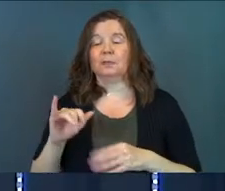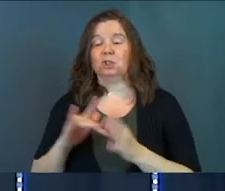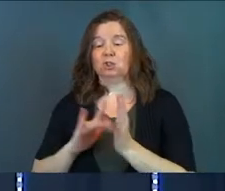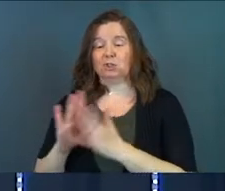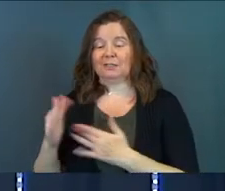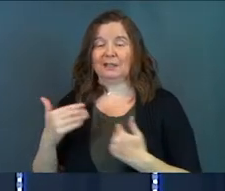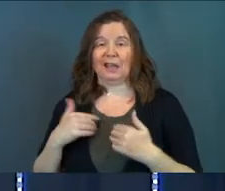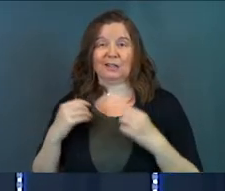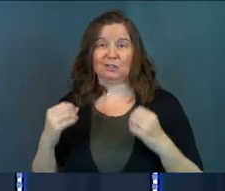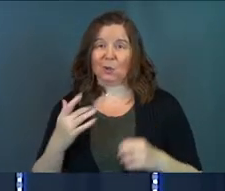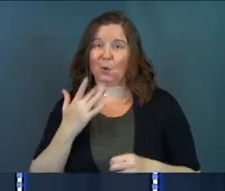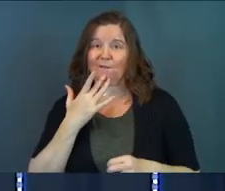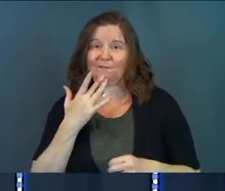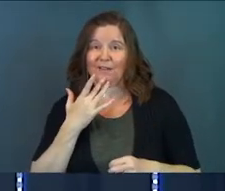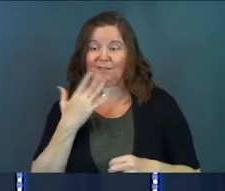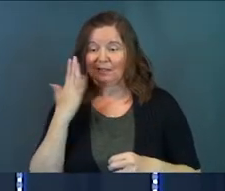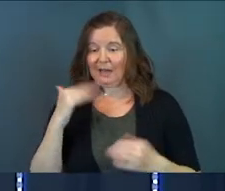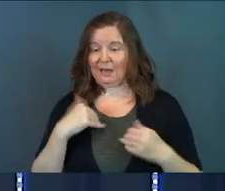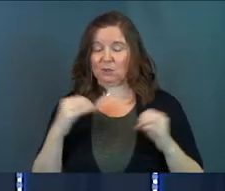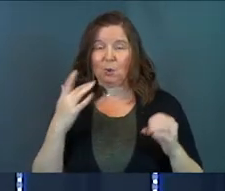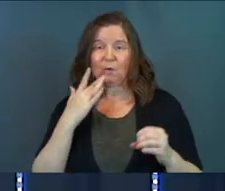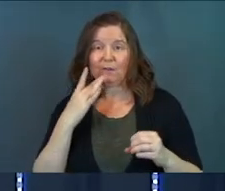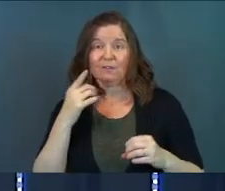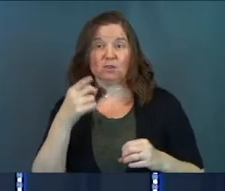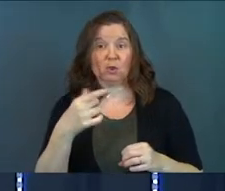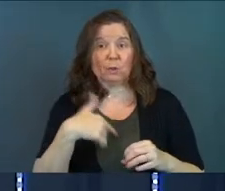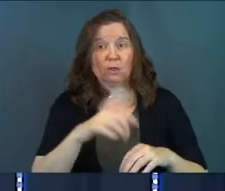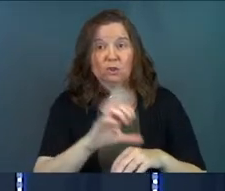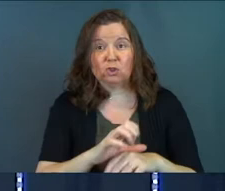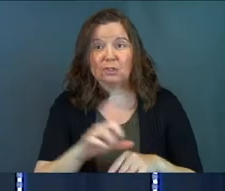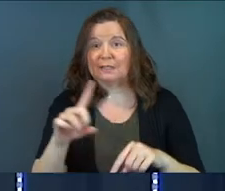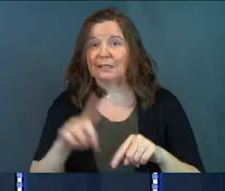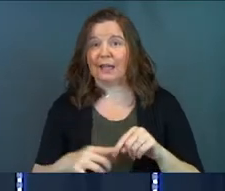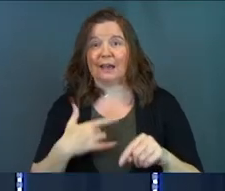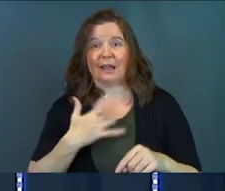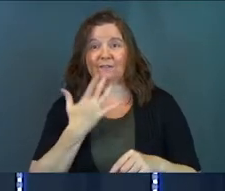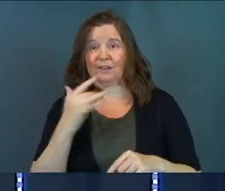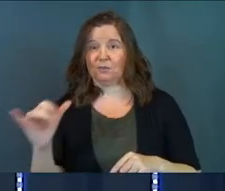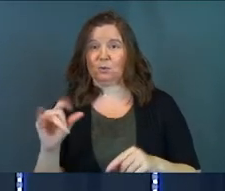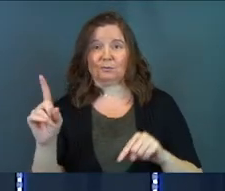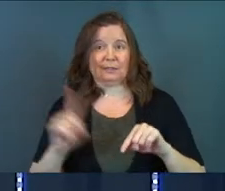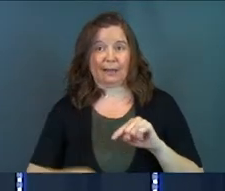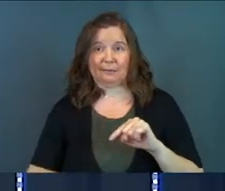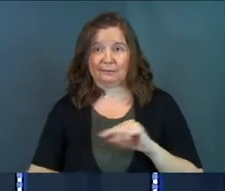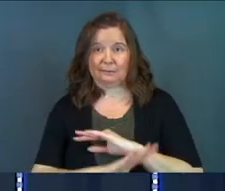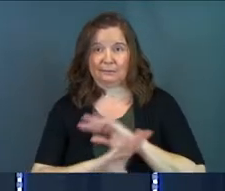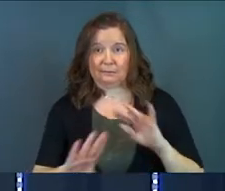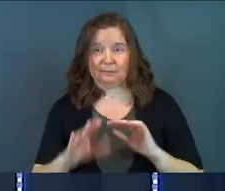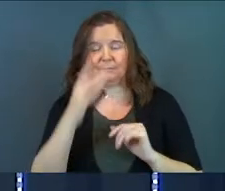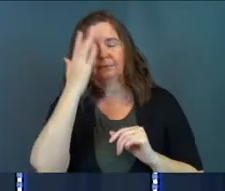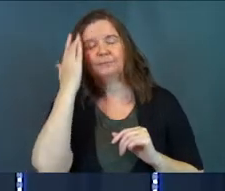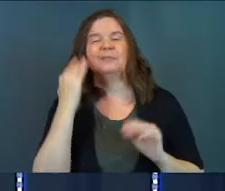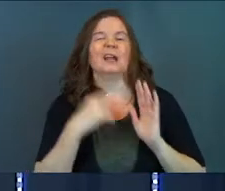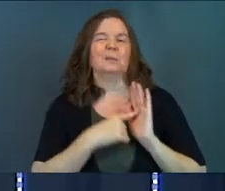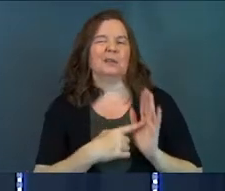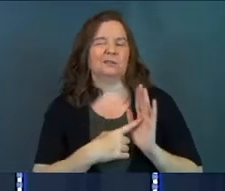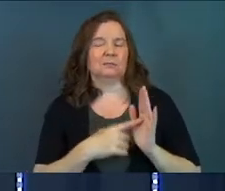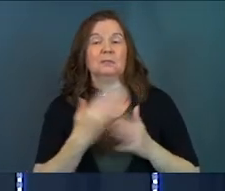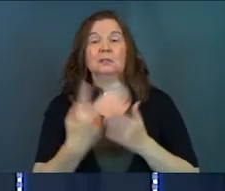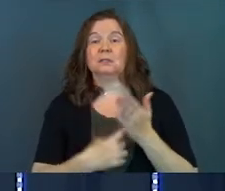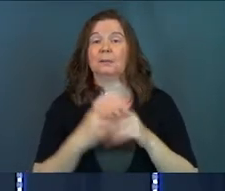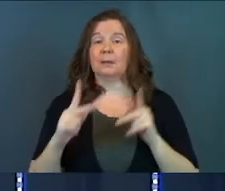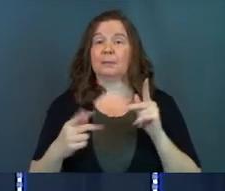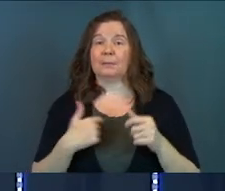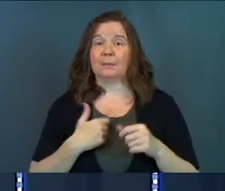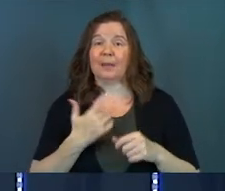Jesus has no favorites. God has no favorites. So you in the church cannot have favorites. And I'm going to give you an example.